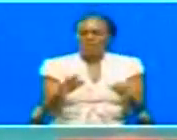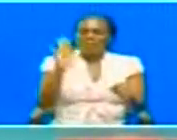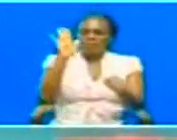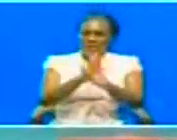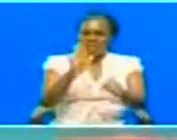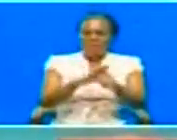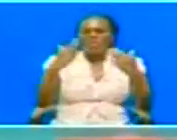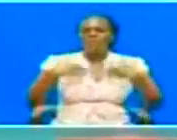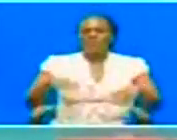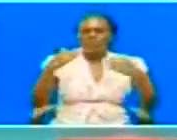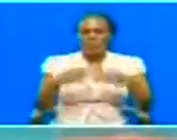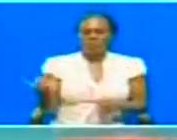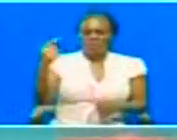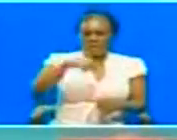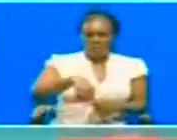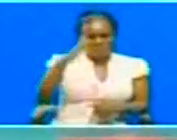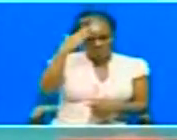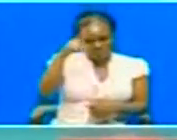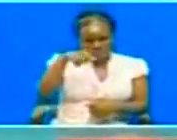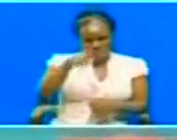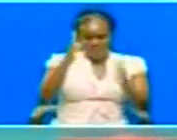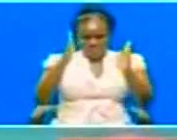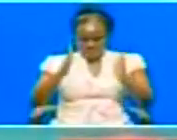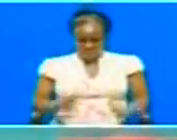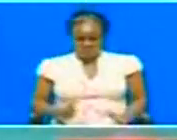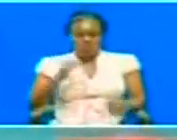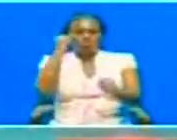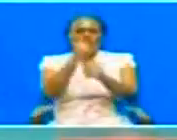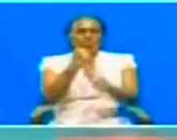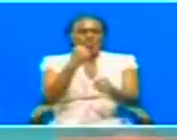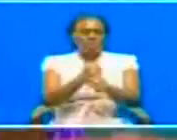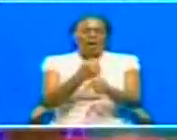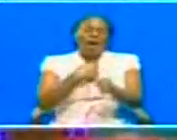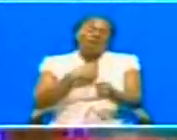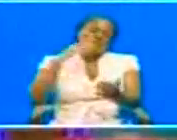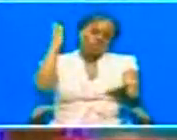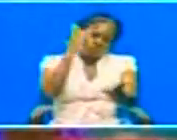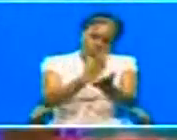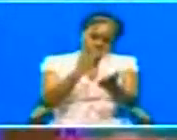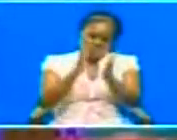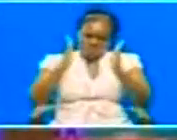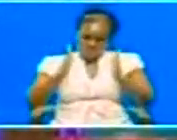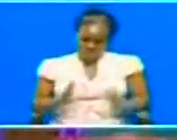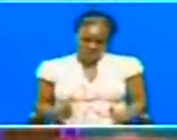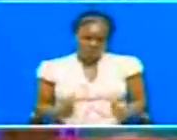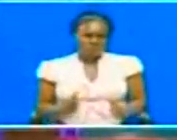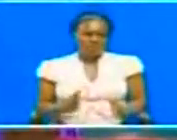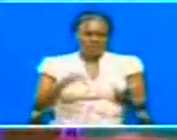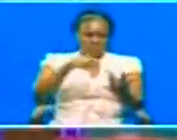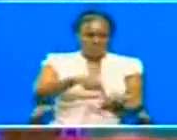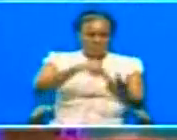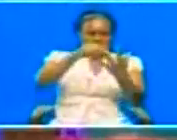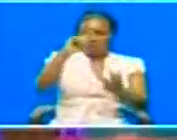people actually come forward when they know that the person who is actually doing is a genuine person, and yeah, and especially I think